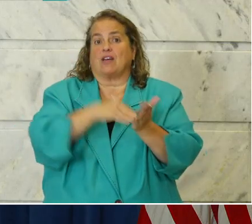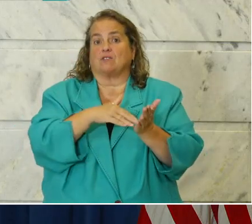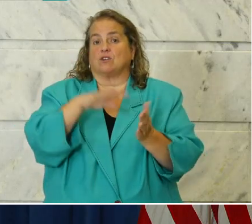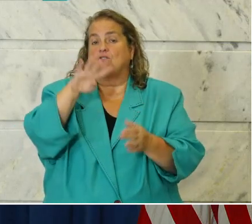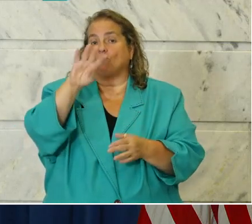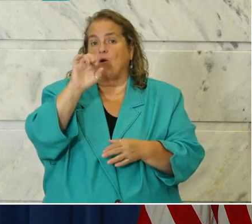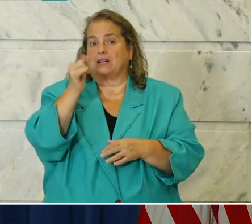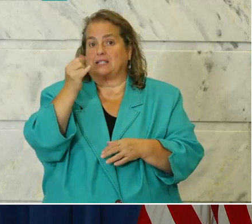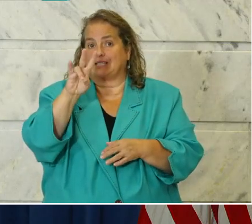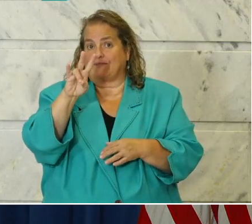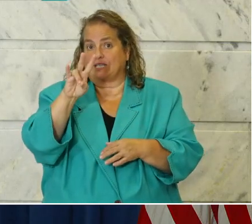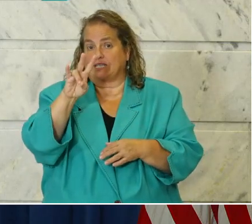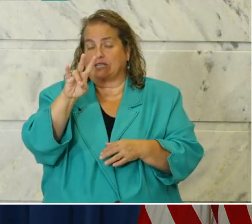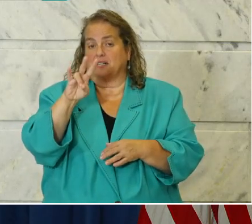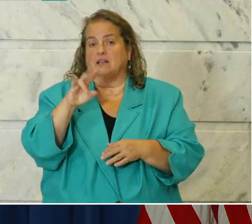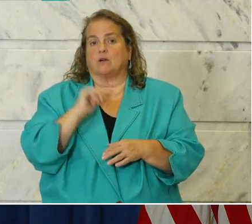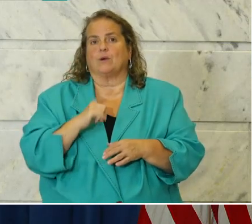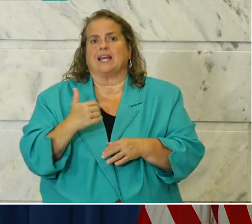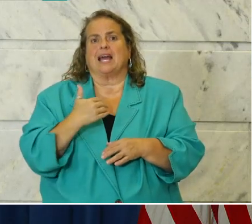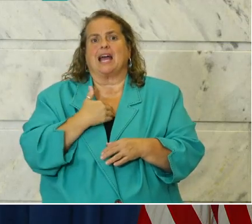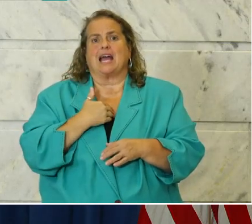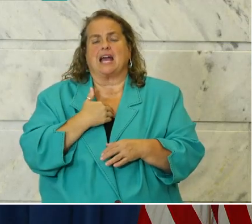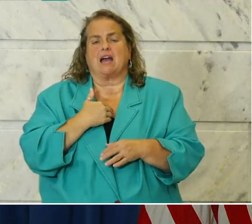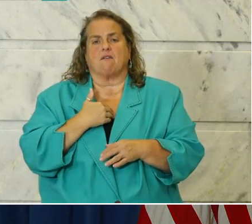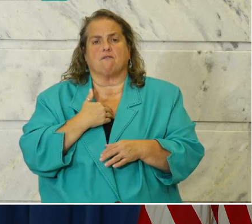700,417. We've got